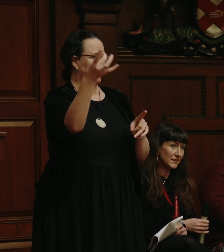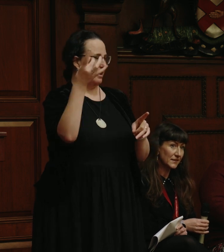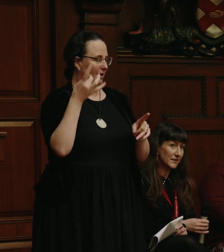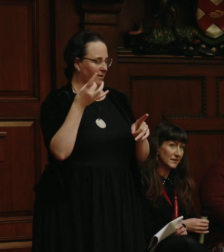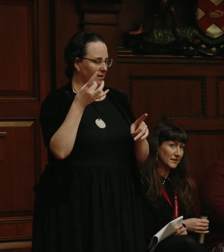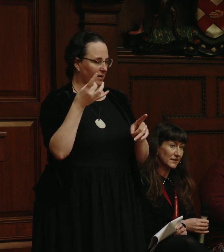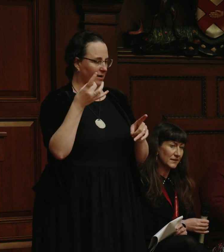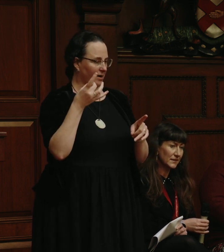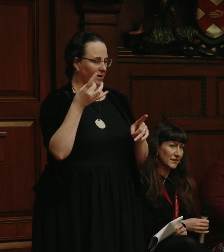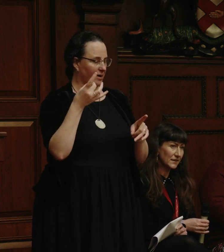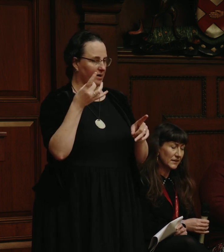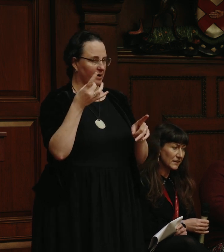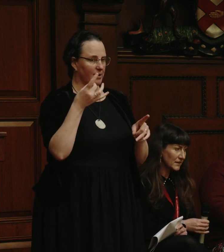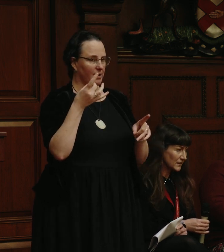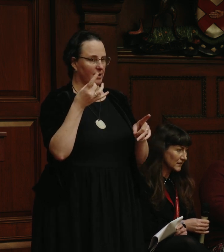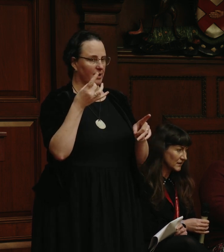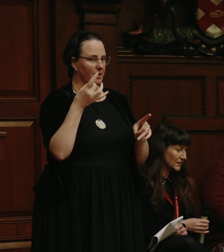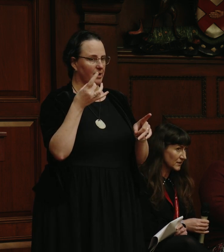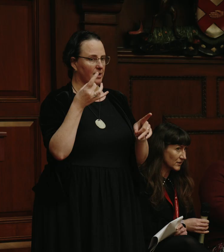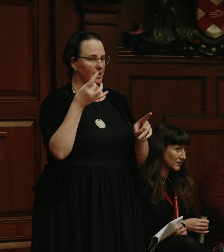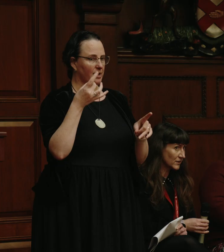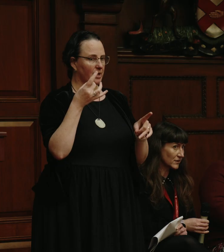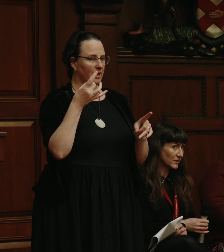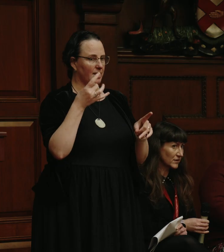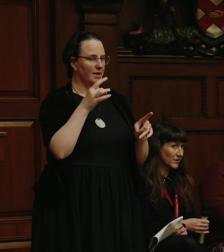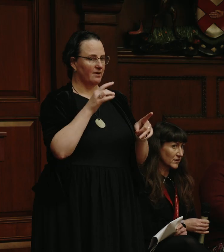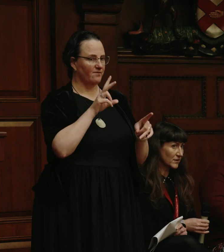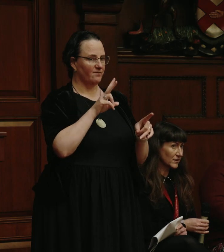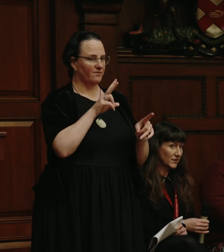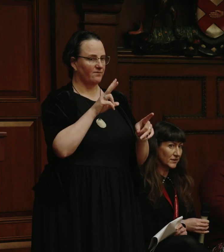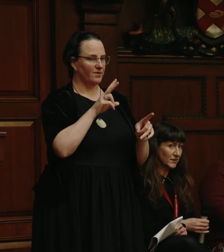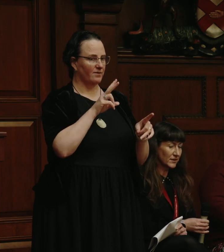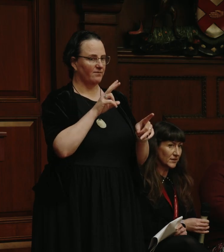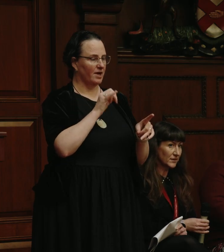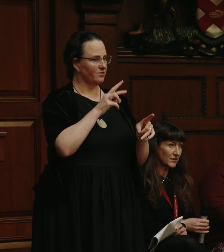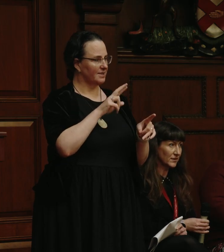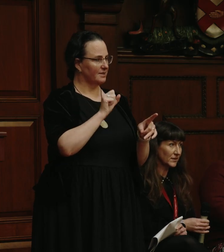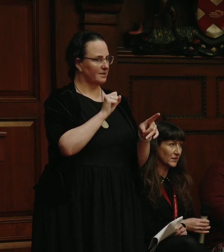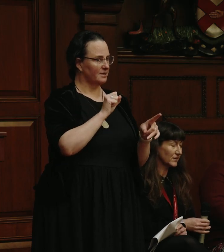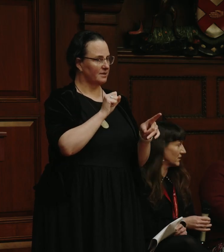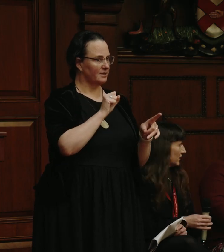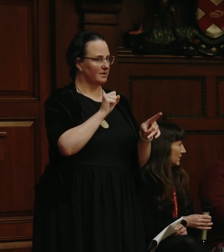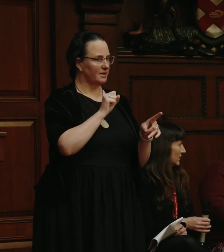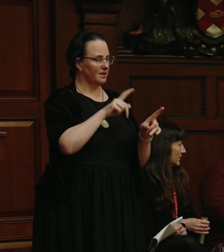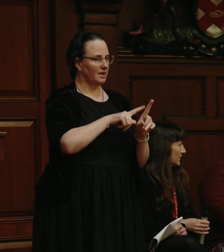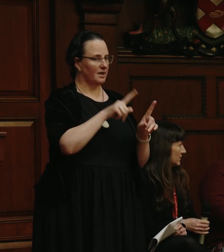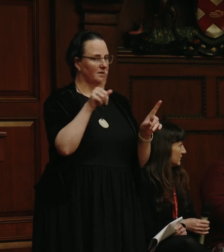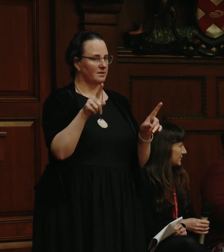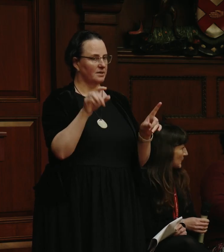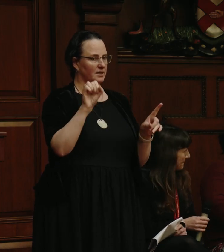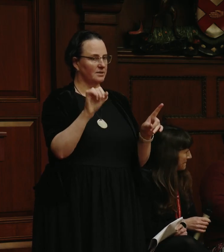the Epstein-Barr virus and Sjögren's? I've been told there